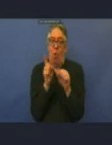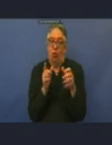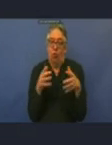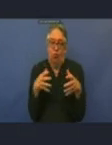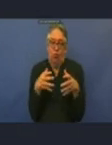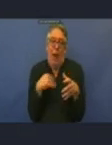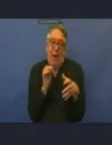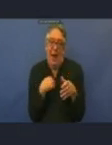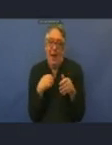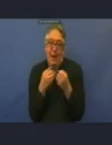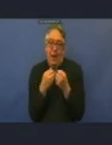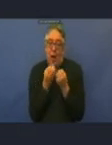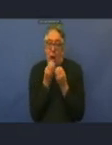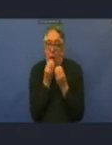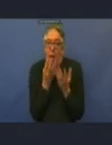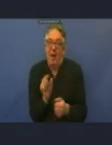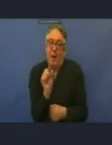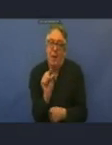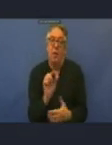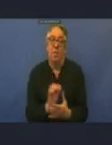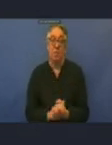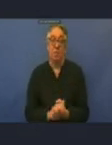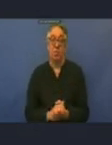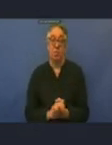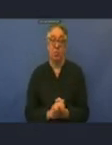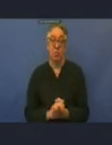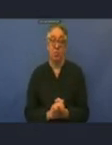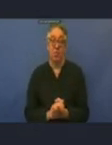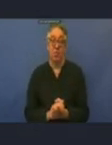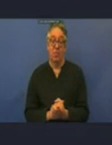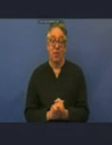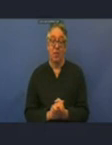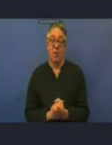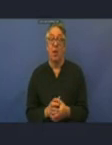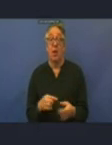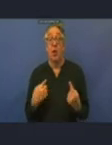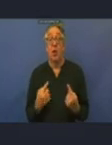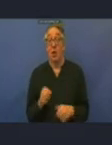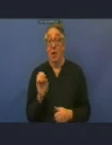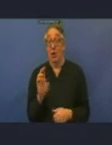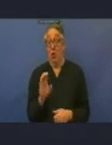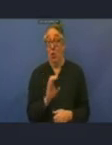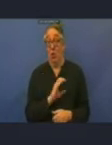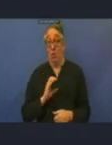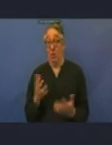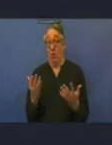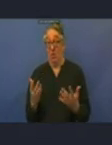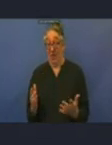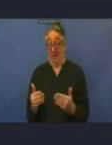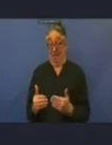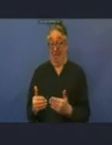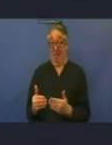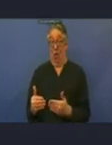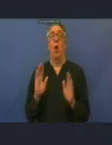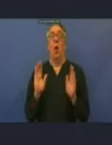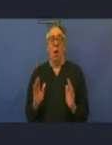But in fact, we already planned, it's almost ready, a cluster meeting on a broader